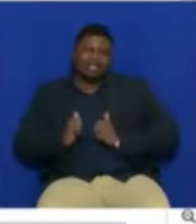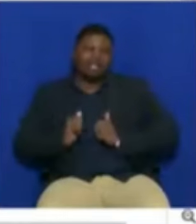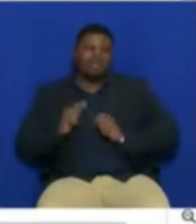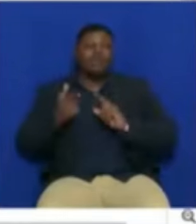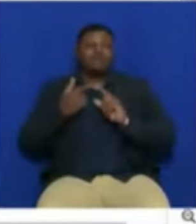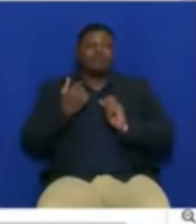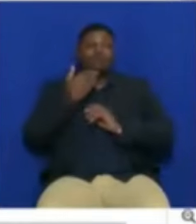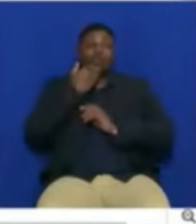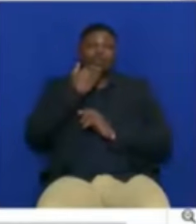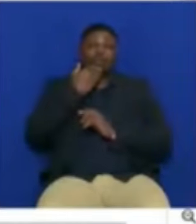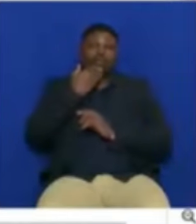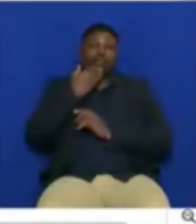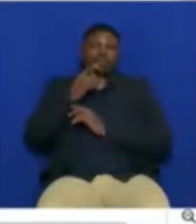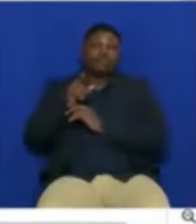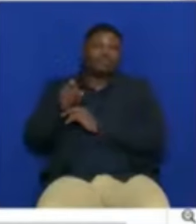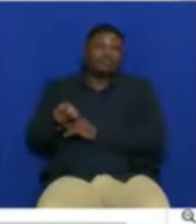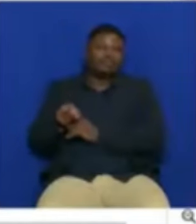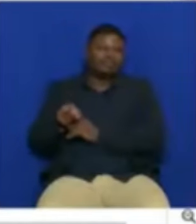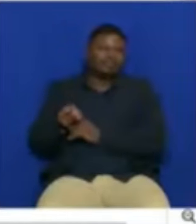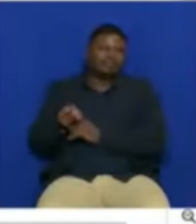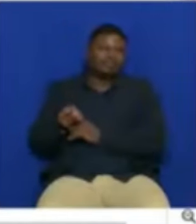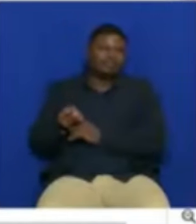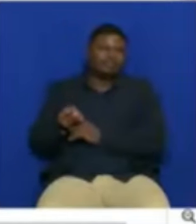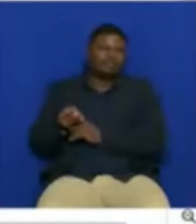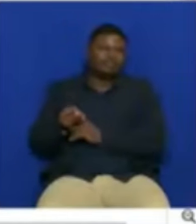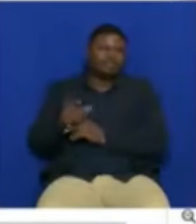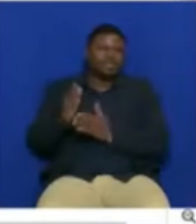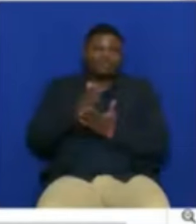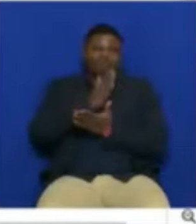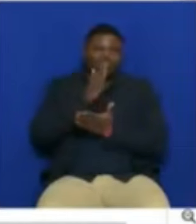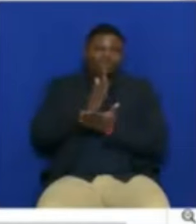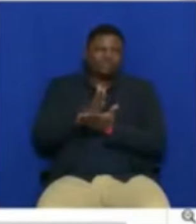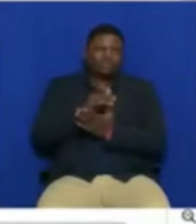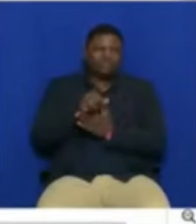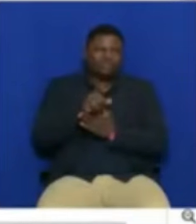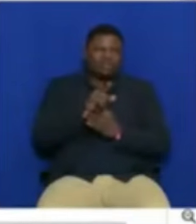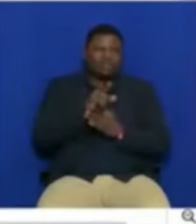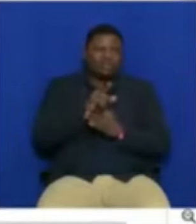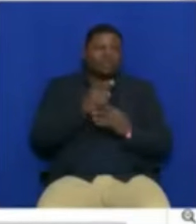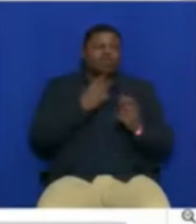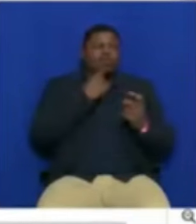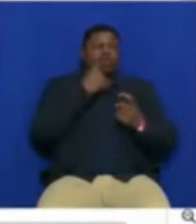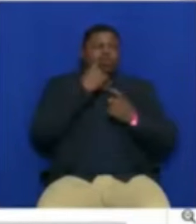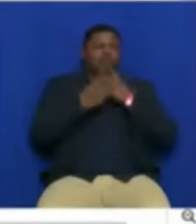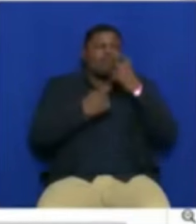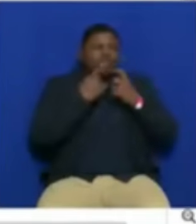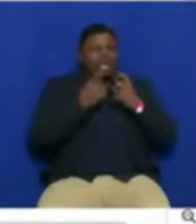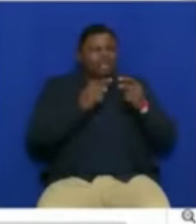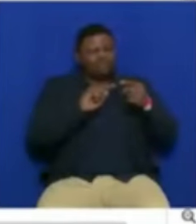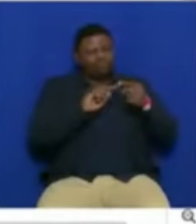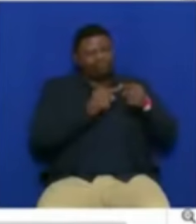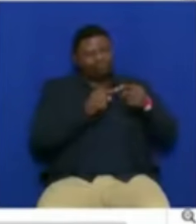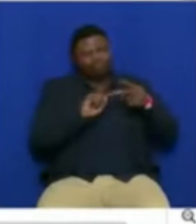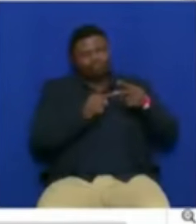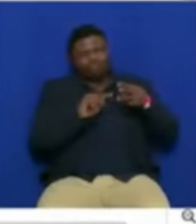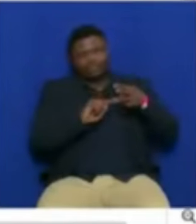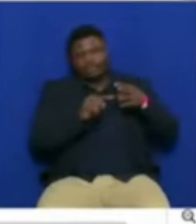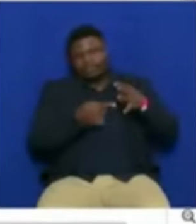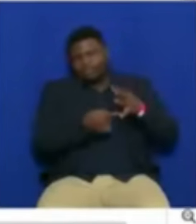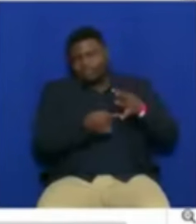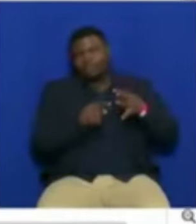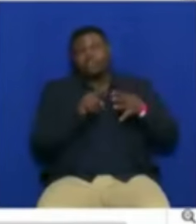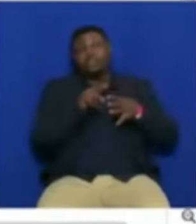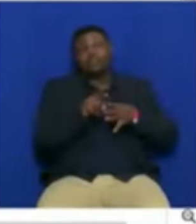the, I don't know if it's appropriate to call them the complaints nodal, but the point where it was referred